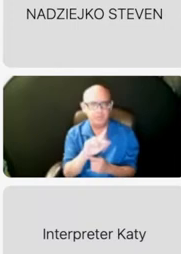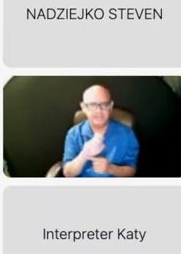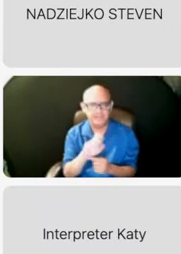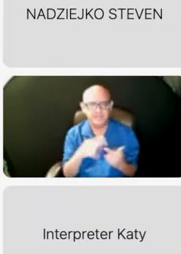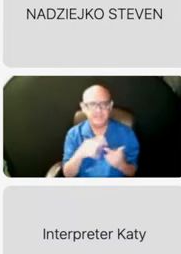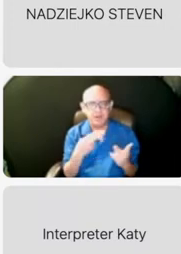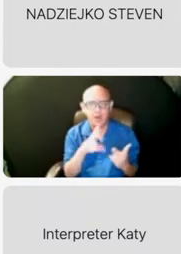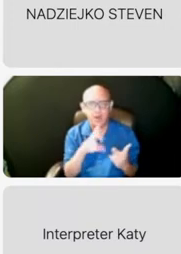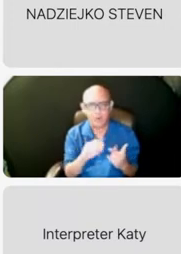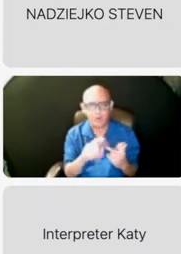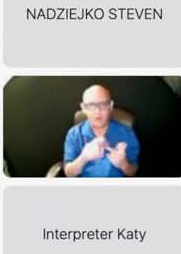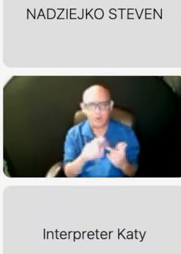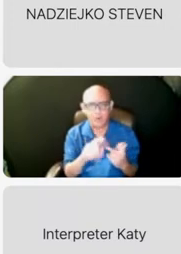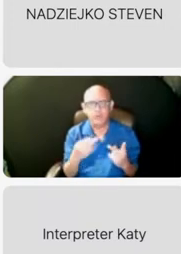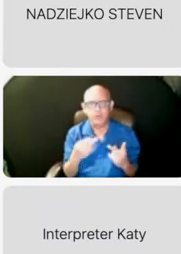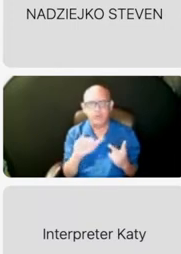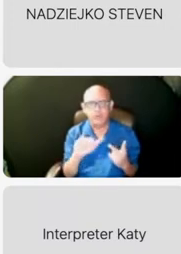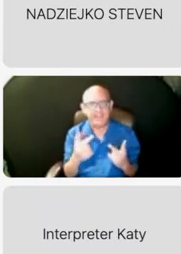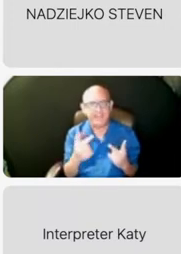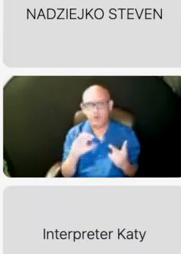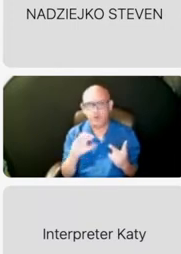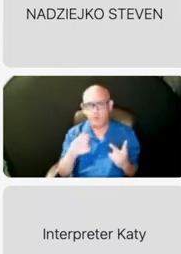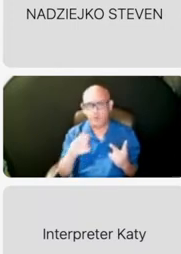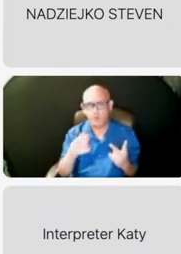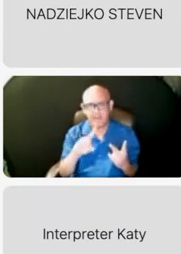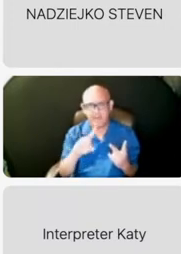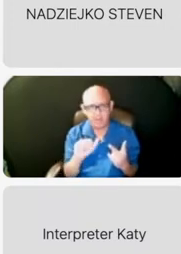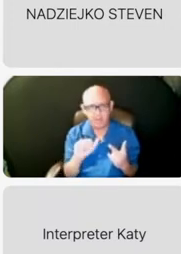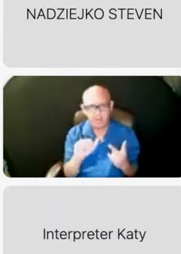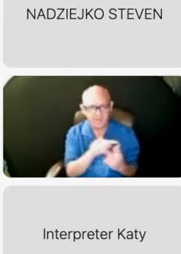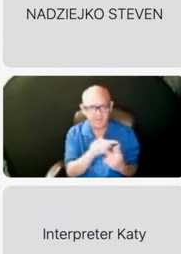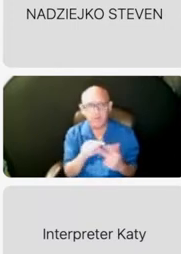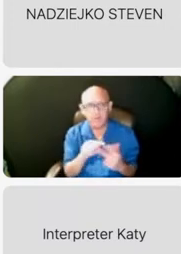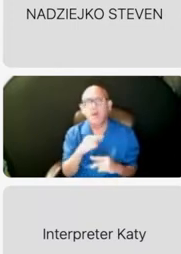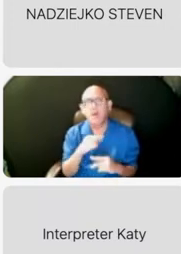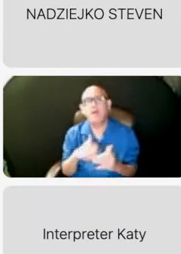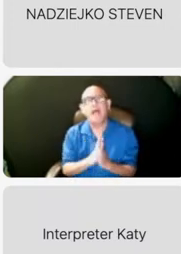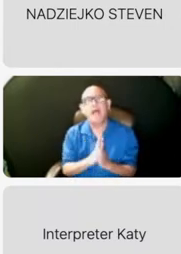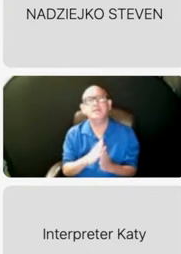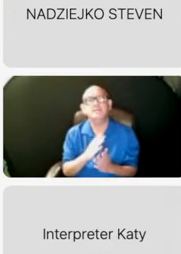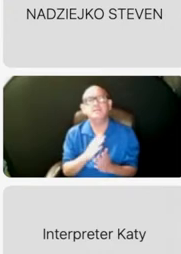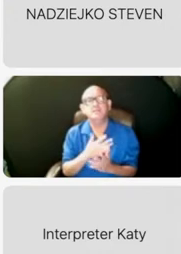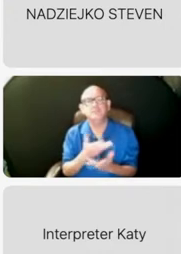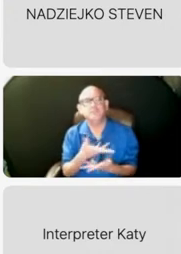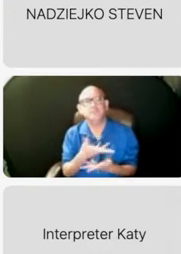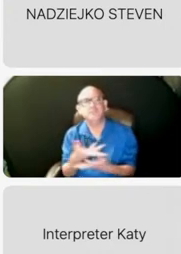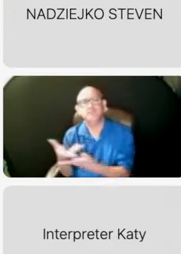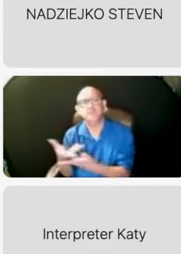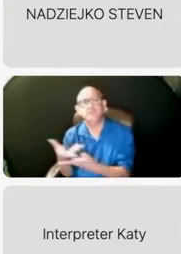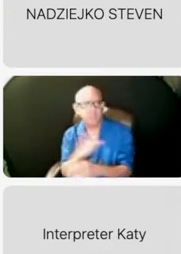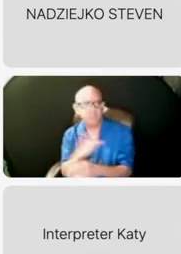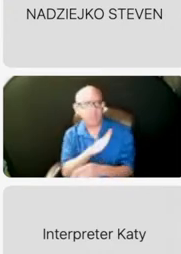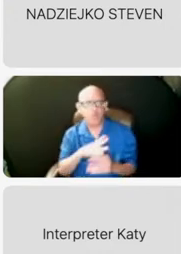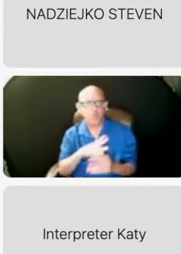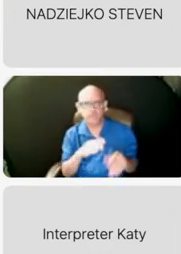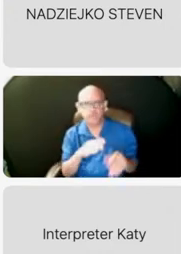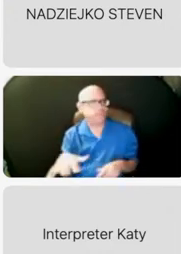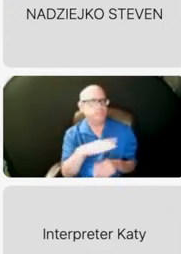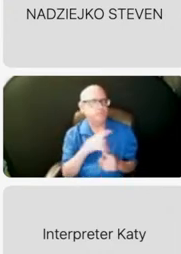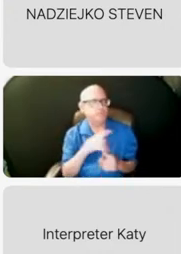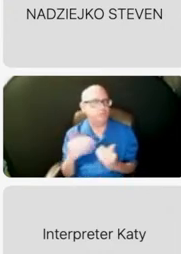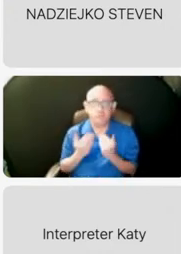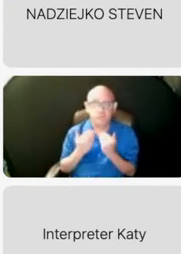thornajda so i'd like to ask and receive consensus from the board to proceed with scheduling